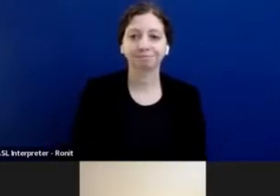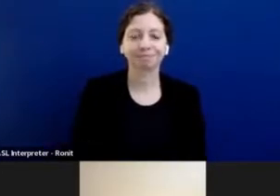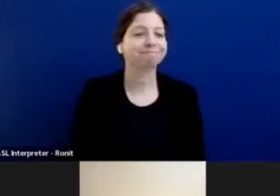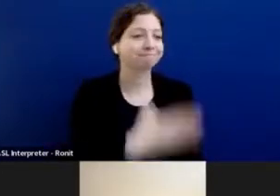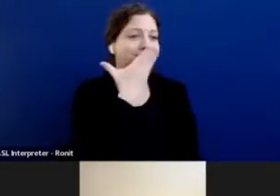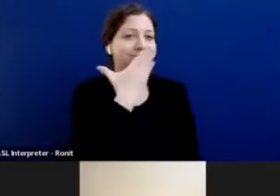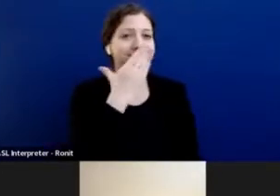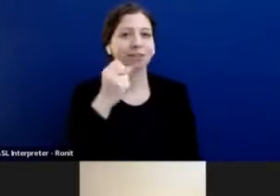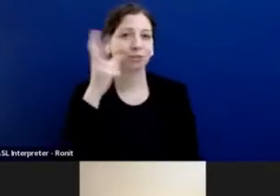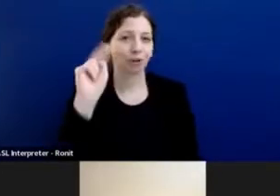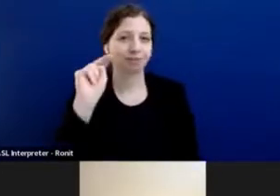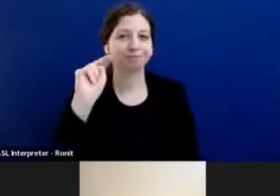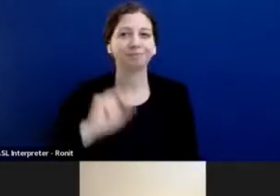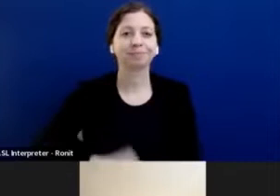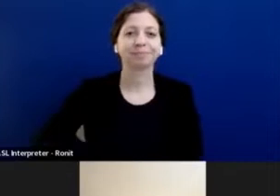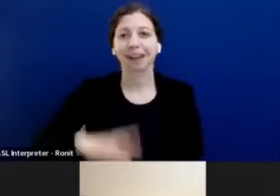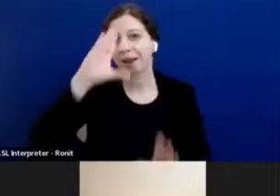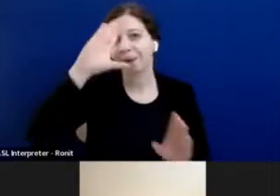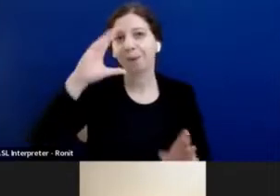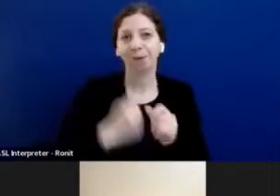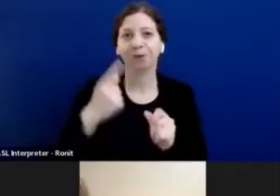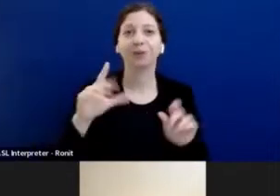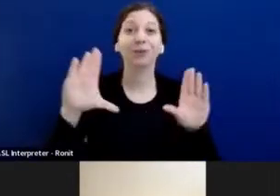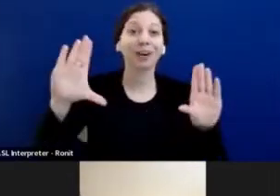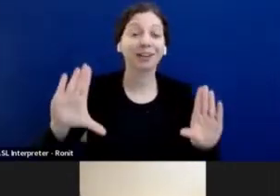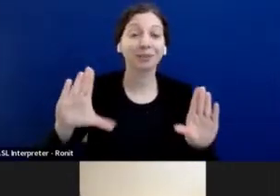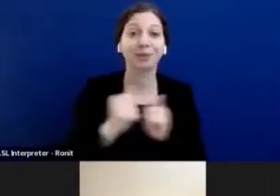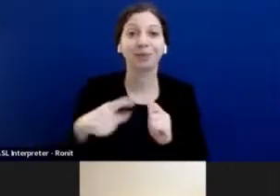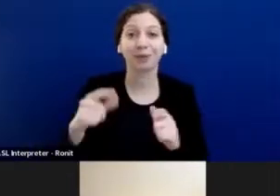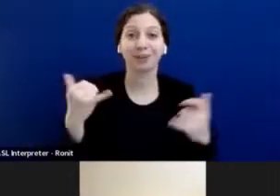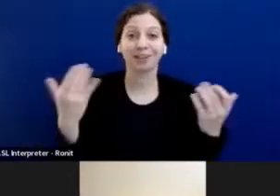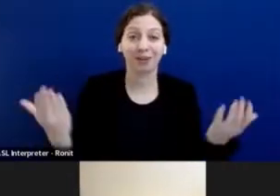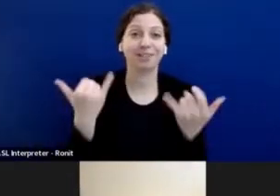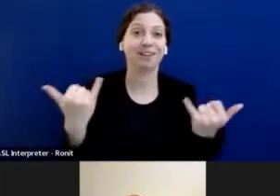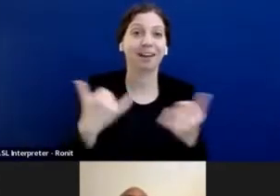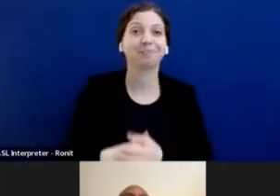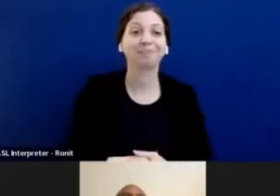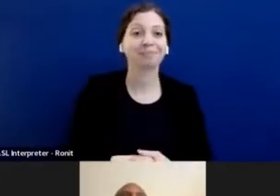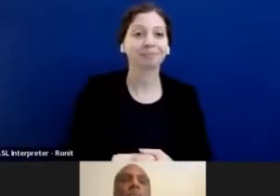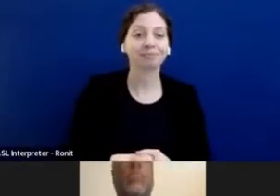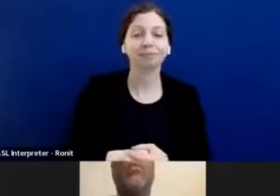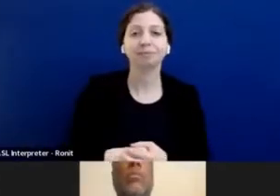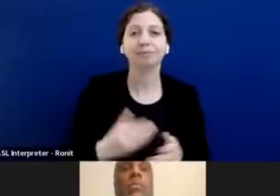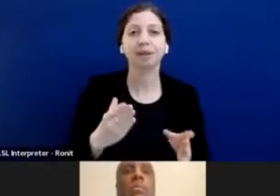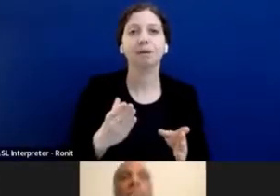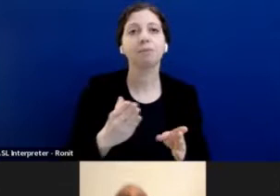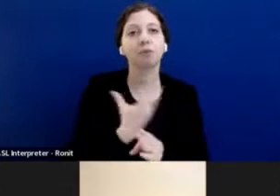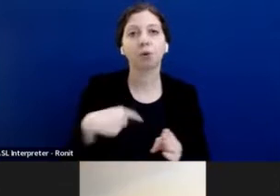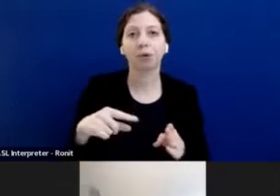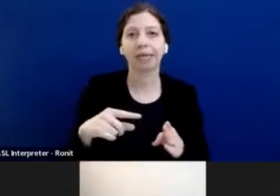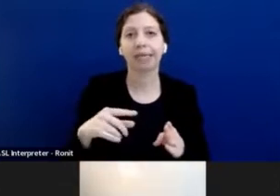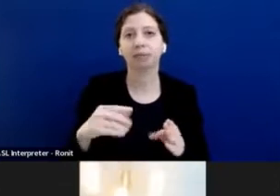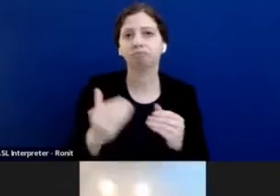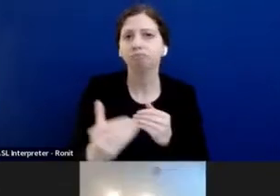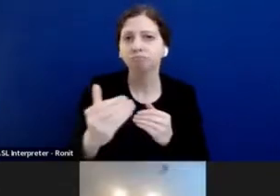Thank you, Sean. And hello, everybody. It's great to be with you here today. Before we hear about today's sessions,